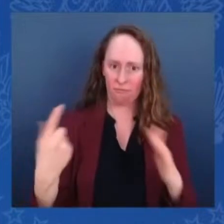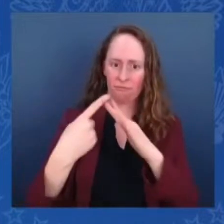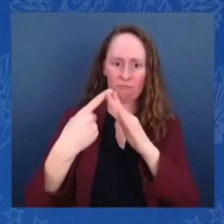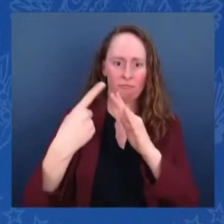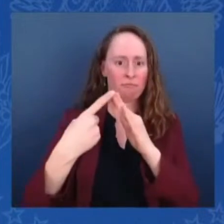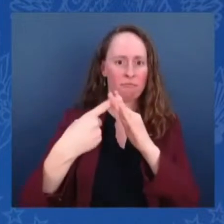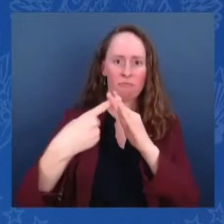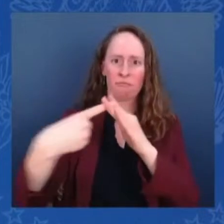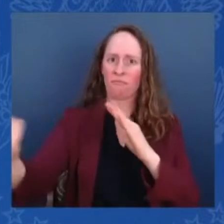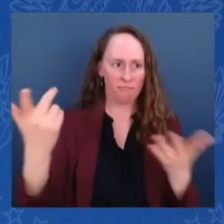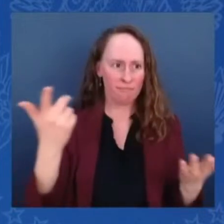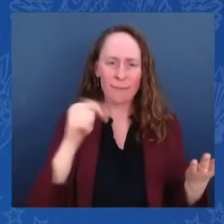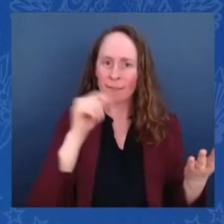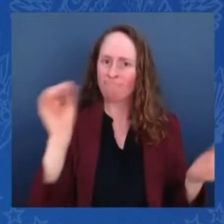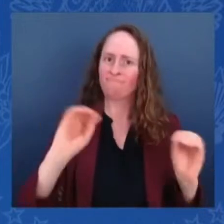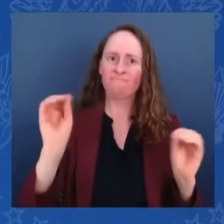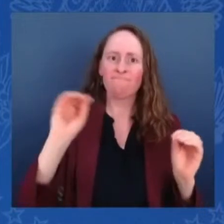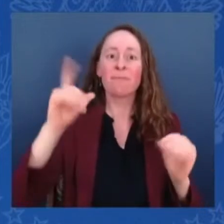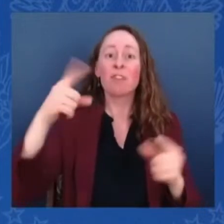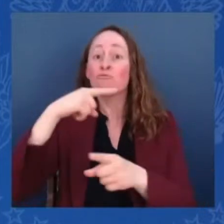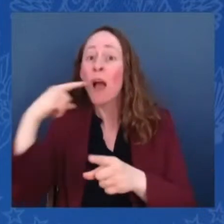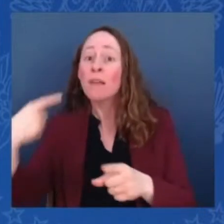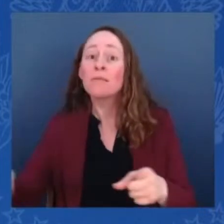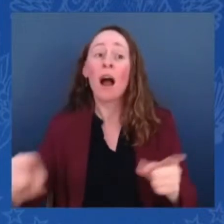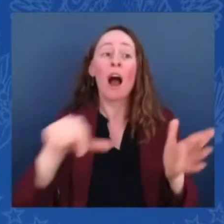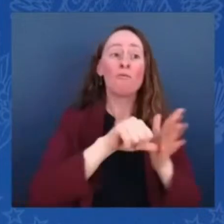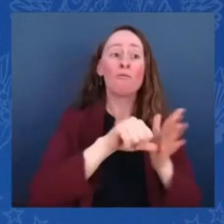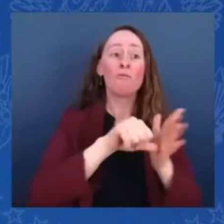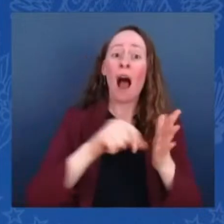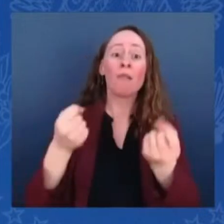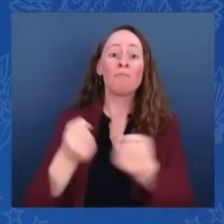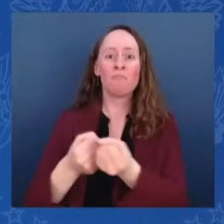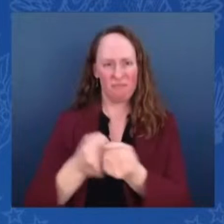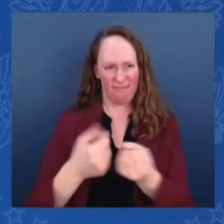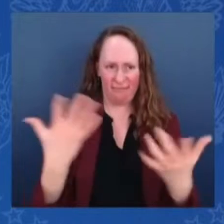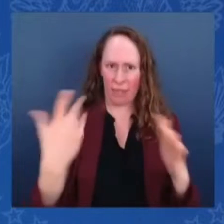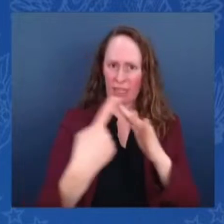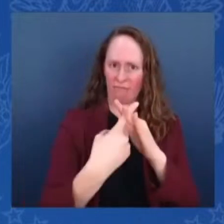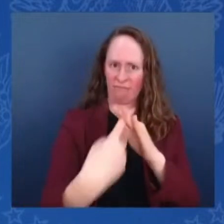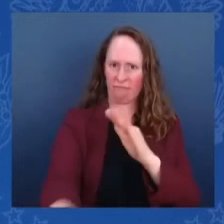Neither could keep him in power. Quite frankly, neither really tried very hard.